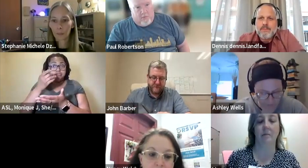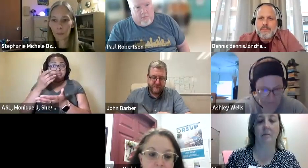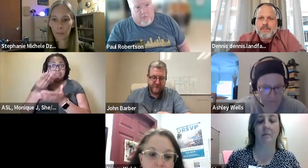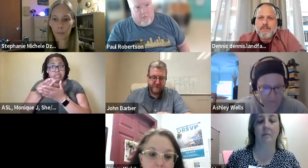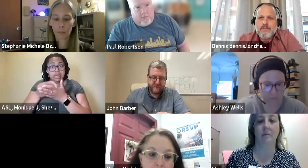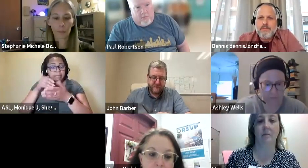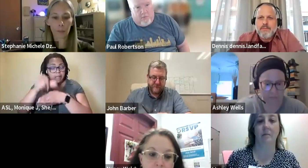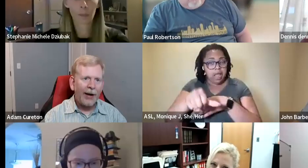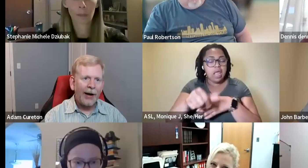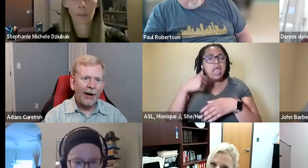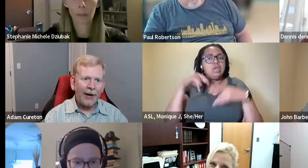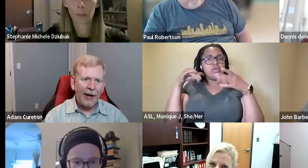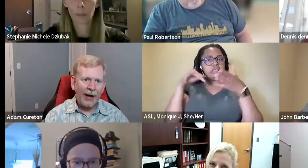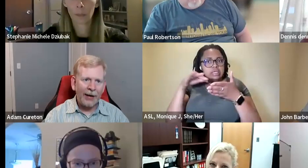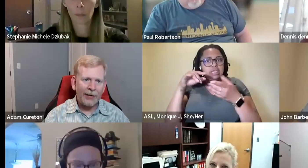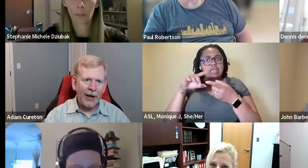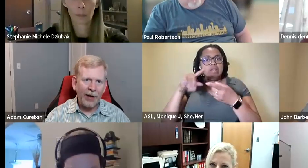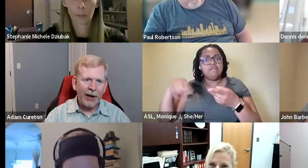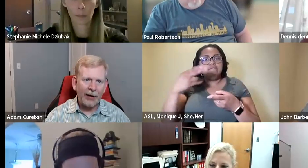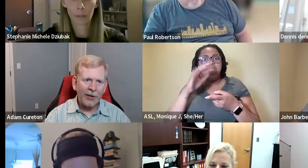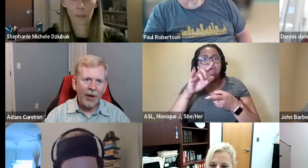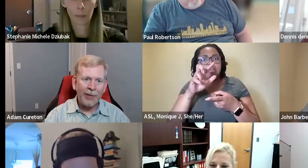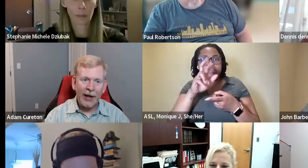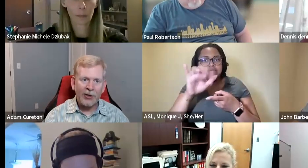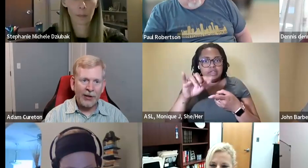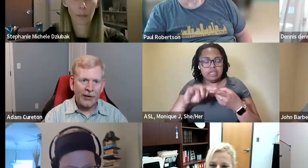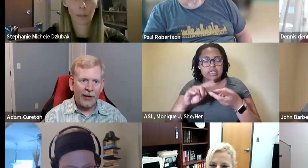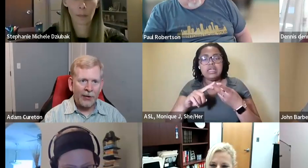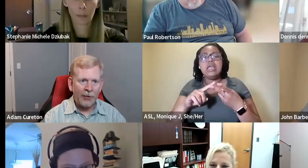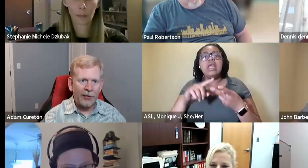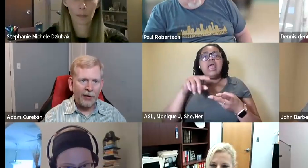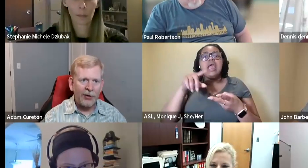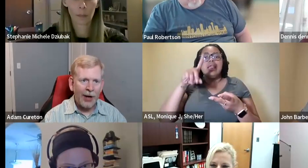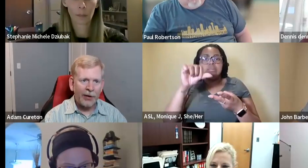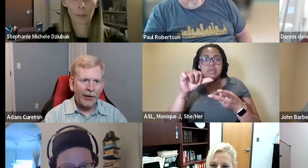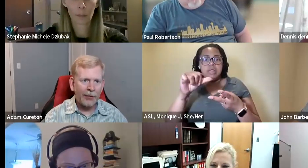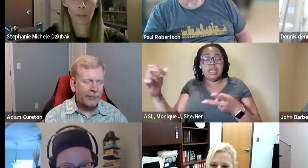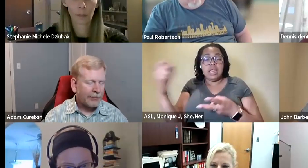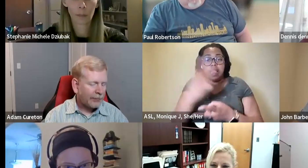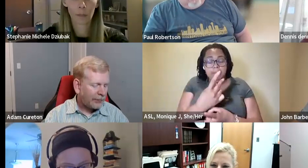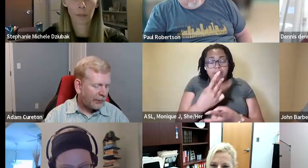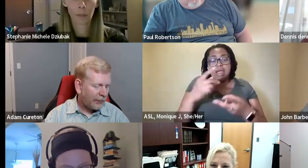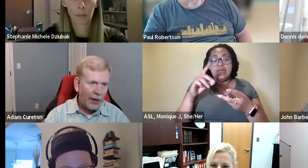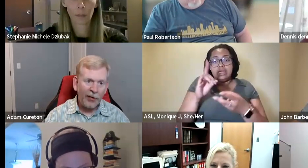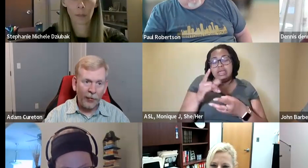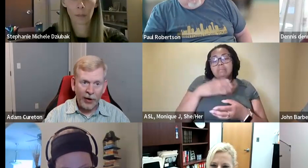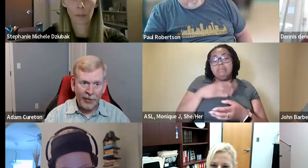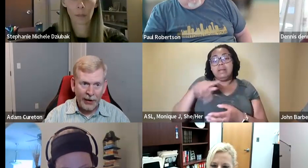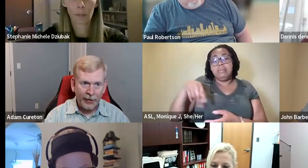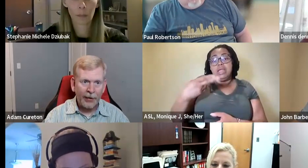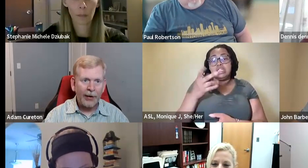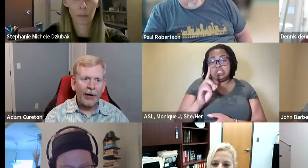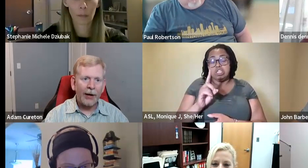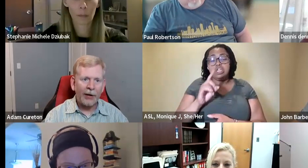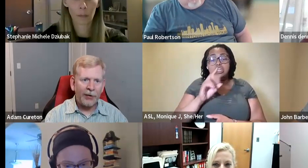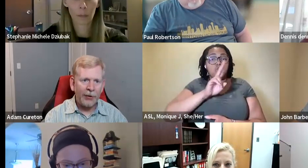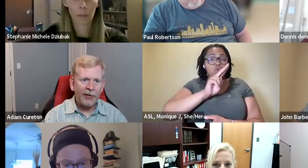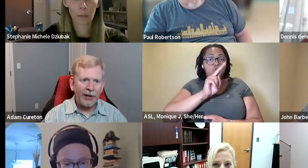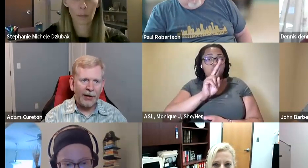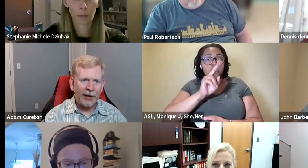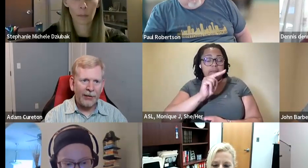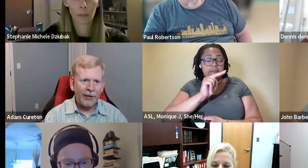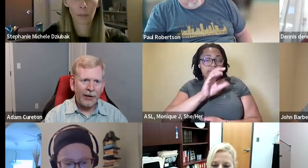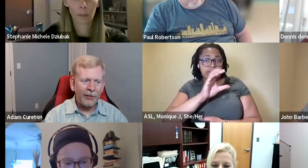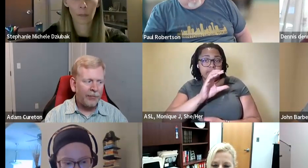and disability and came back and did my PhD at UNC Chapel Hill before coming here to